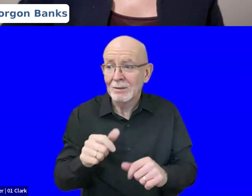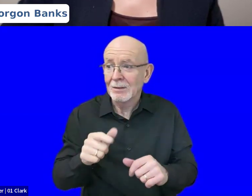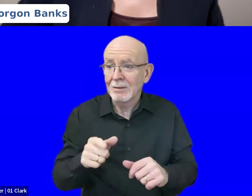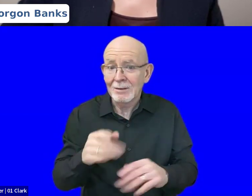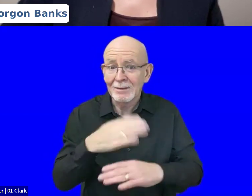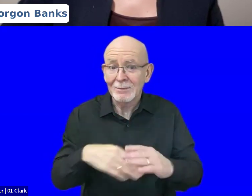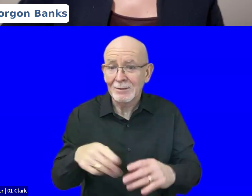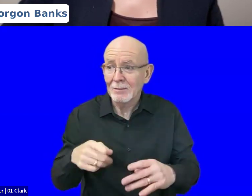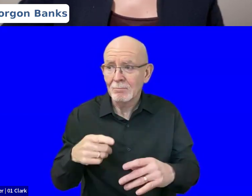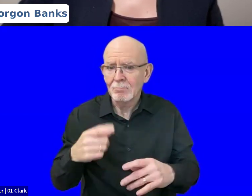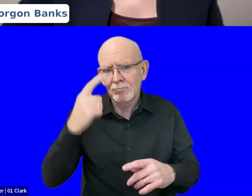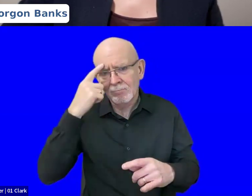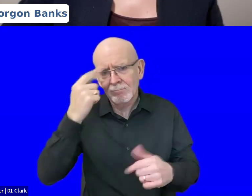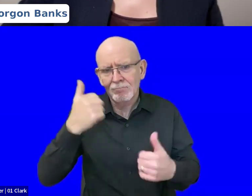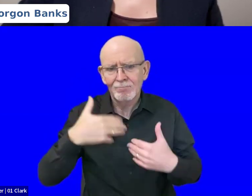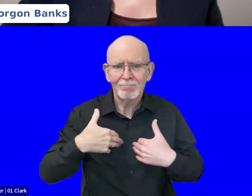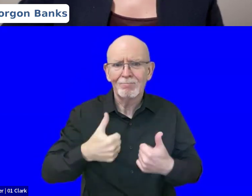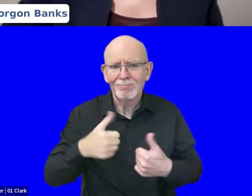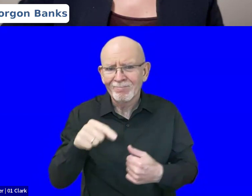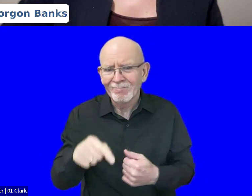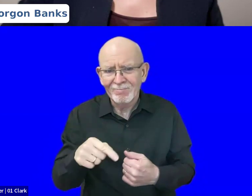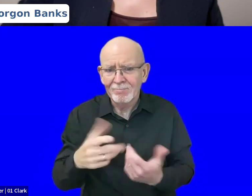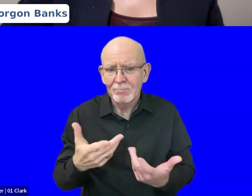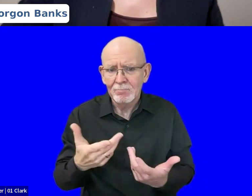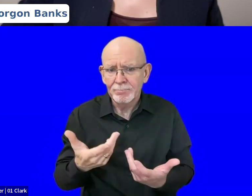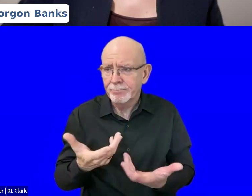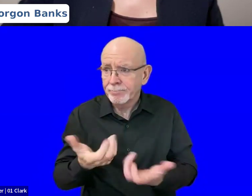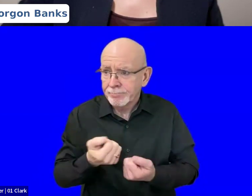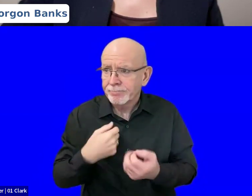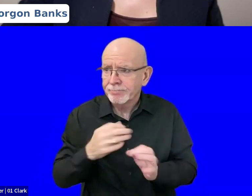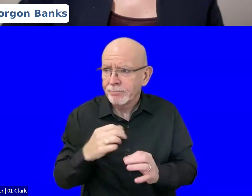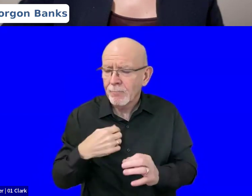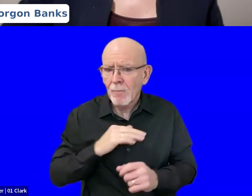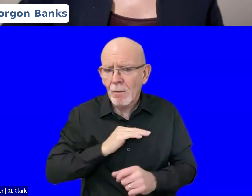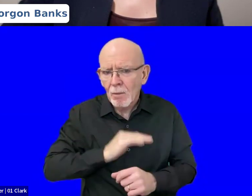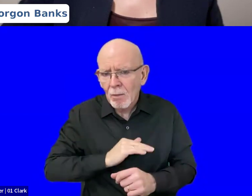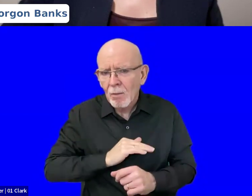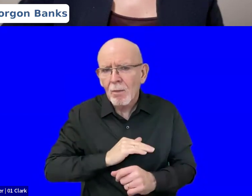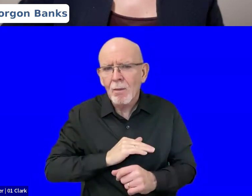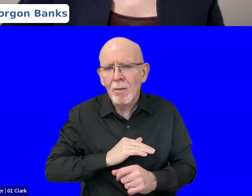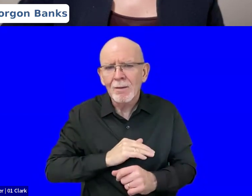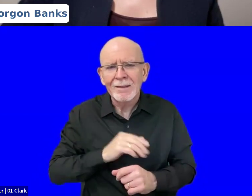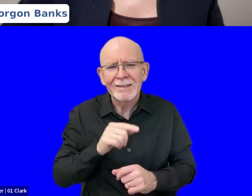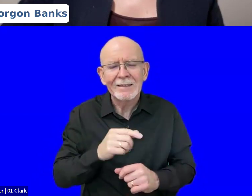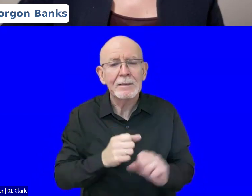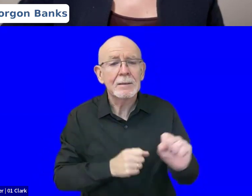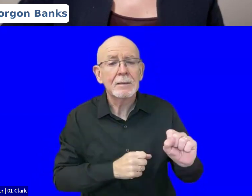use it, we really have to understand what it's focusing on, what is being spent right now.